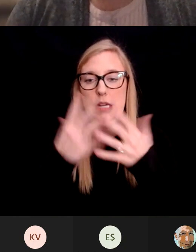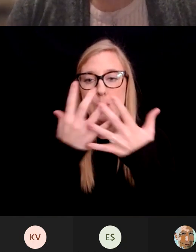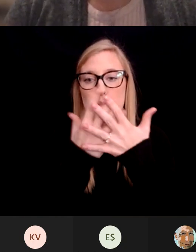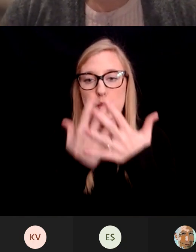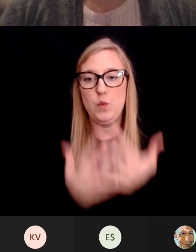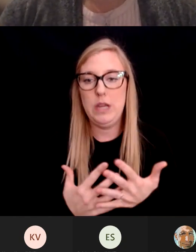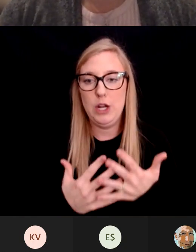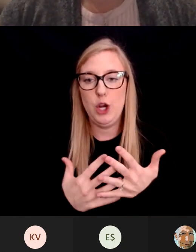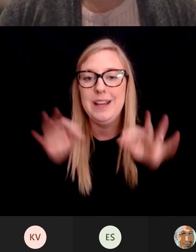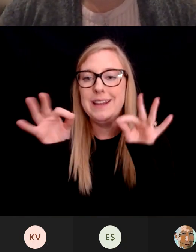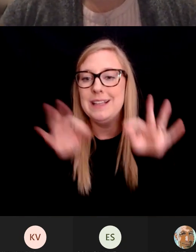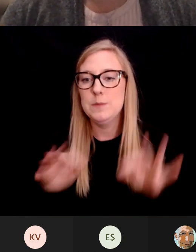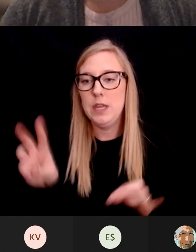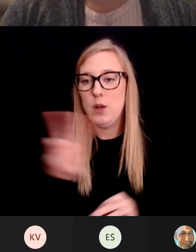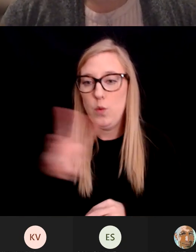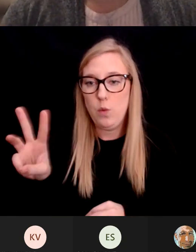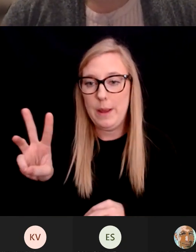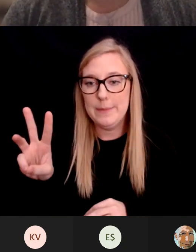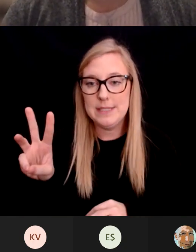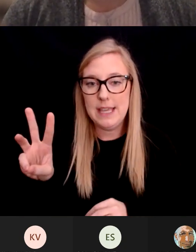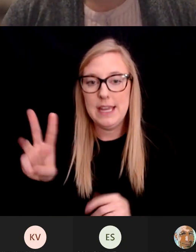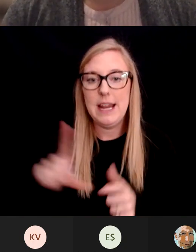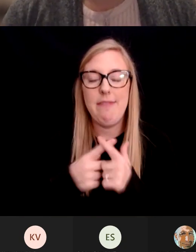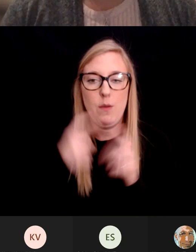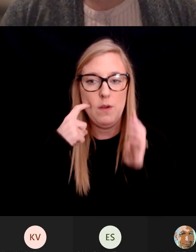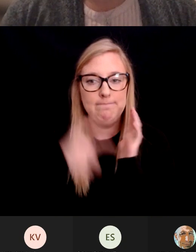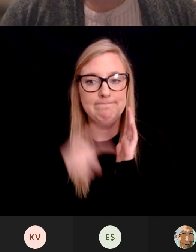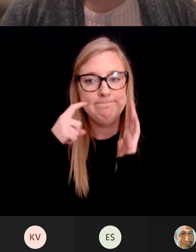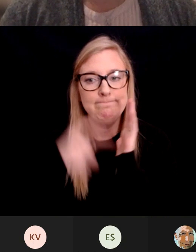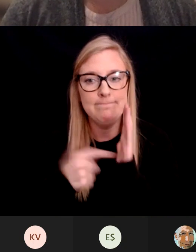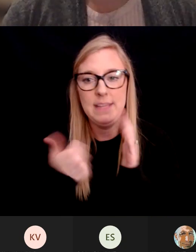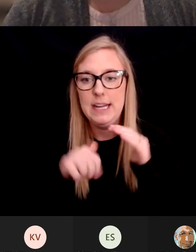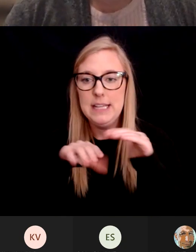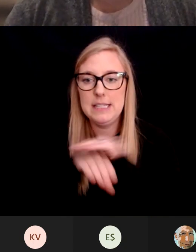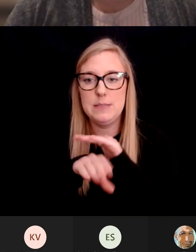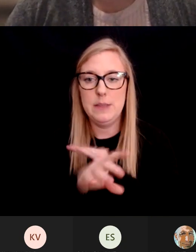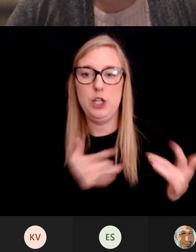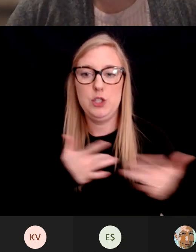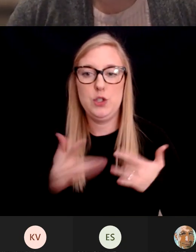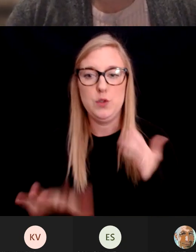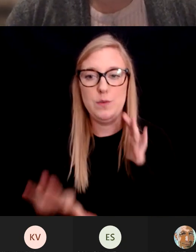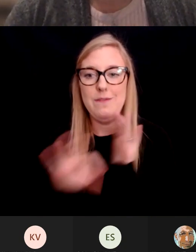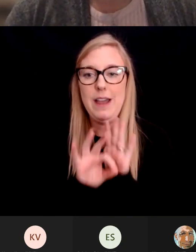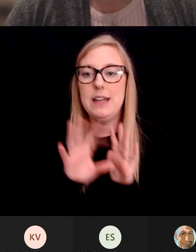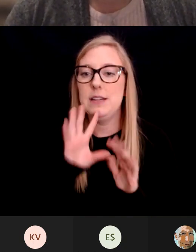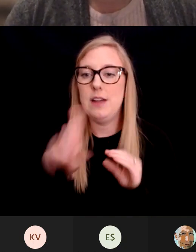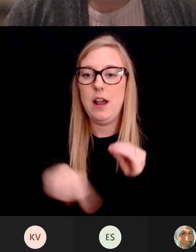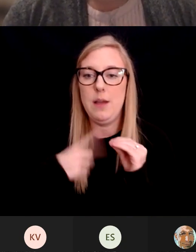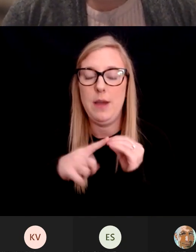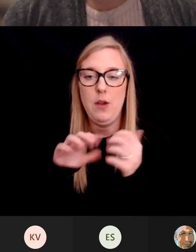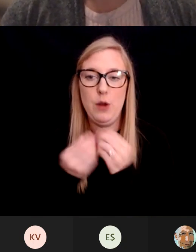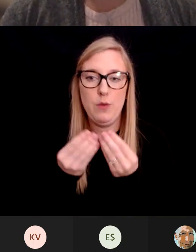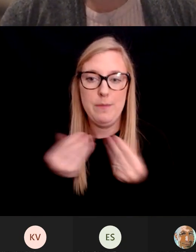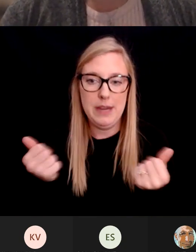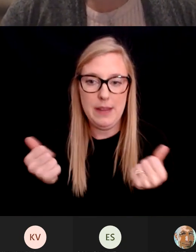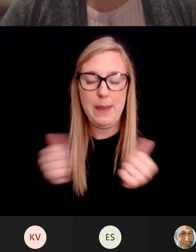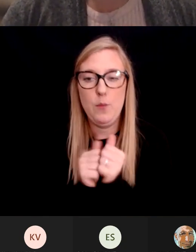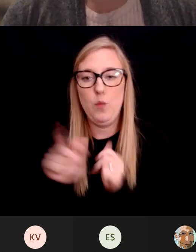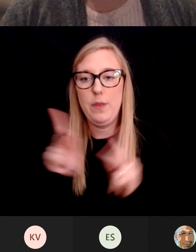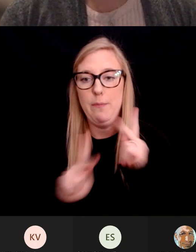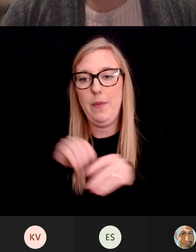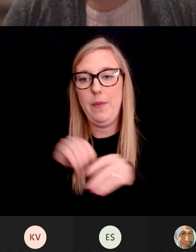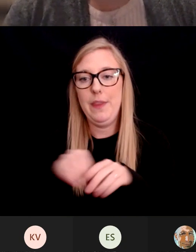the accessibility concerns that we find in that process and talk through how we would remediate them with folks in the room, give them